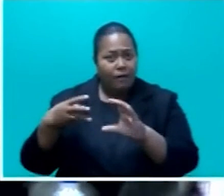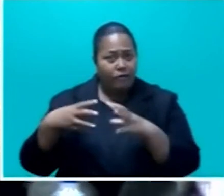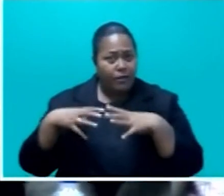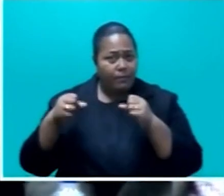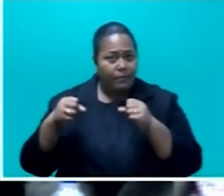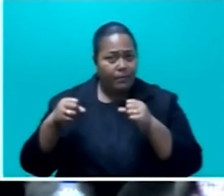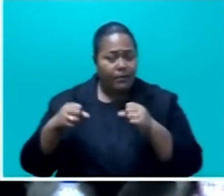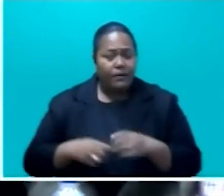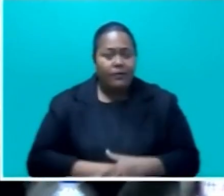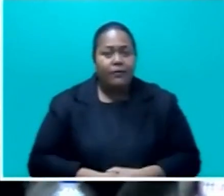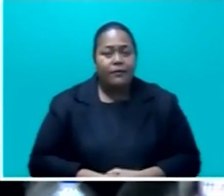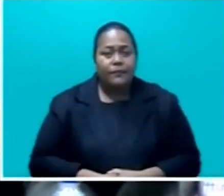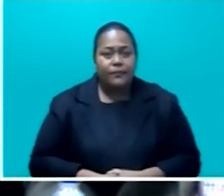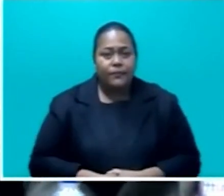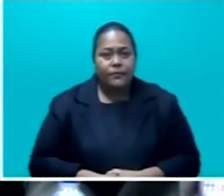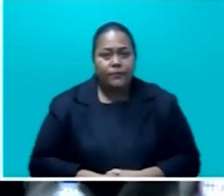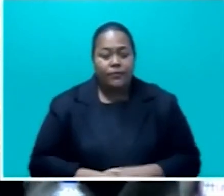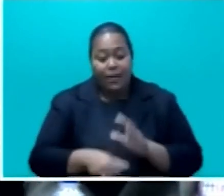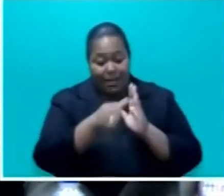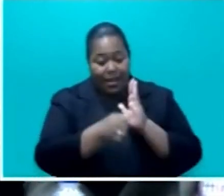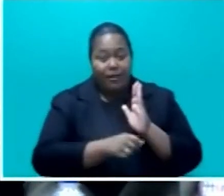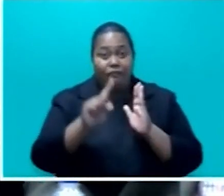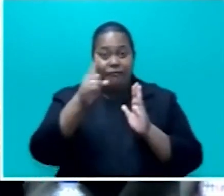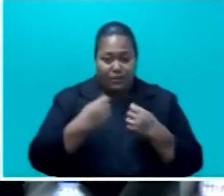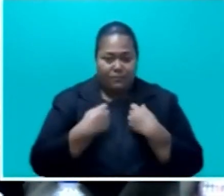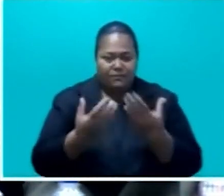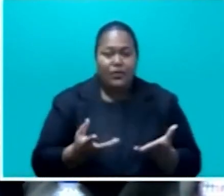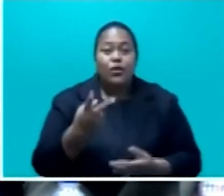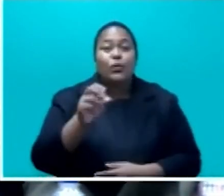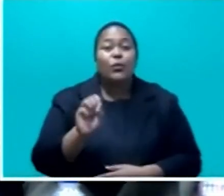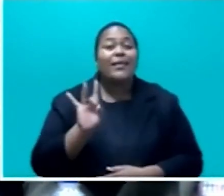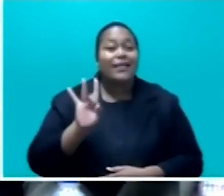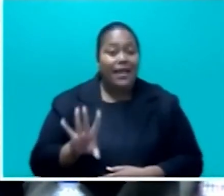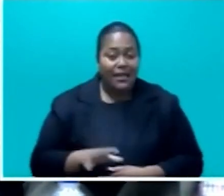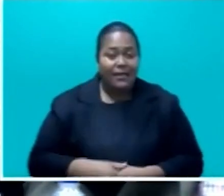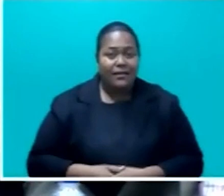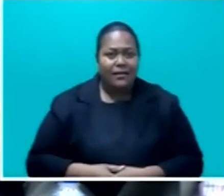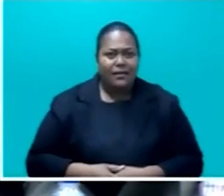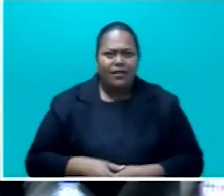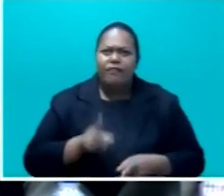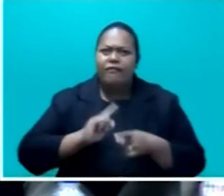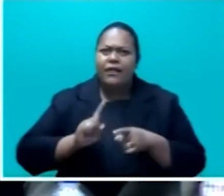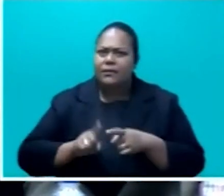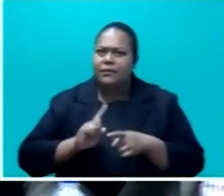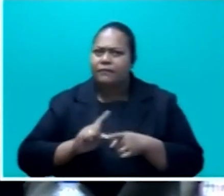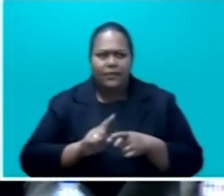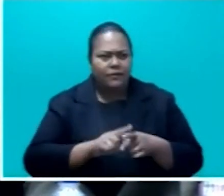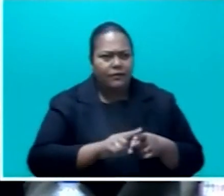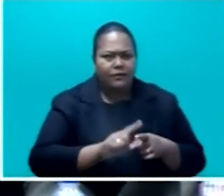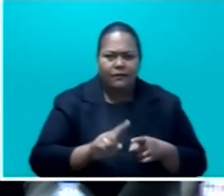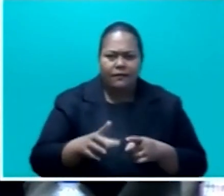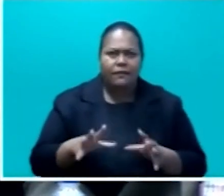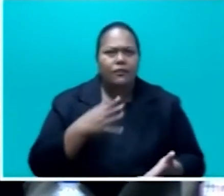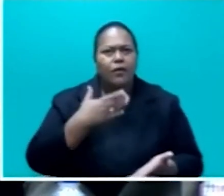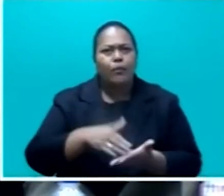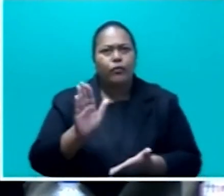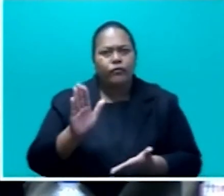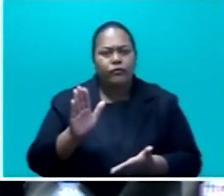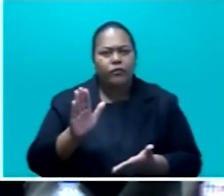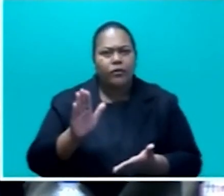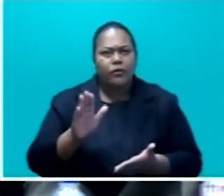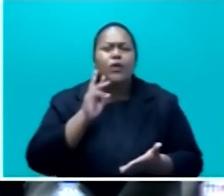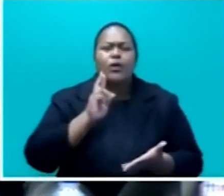Mr. Speaker, sir, when the Act was first proclaimed in 2010, it was done so in a rushed and hurried manner. As reported in the